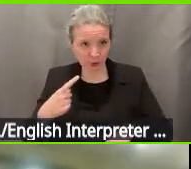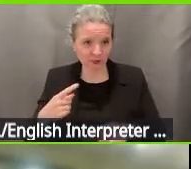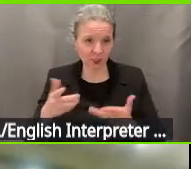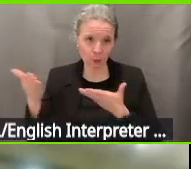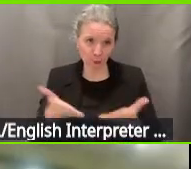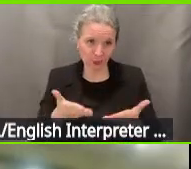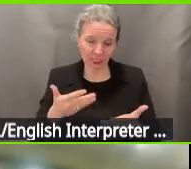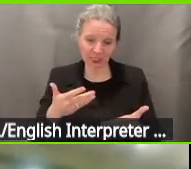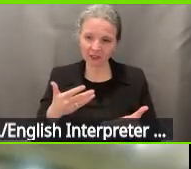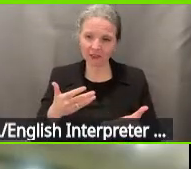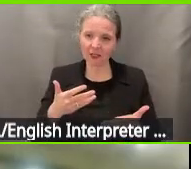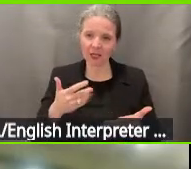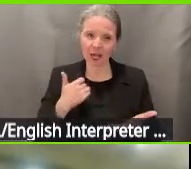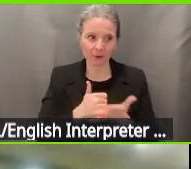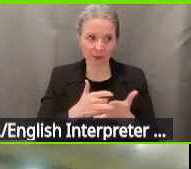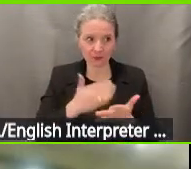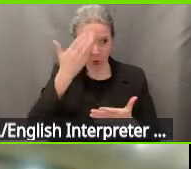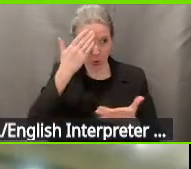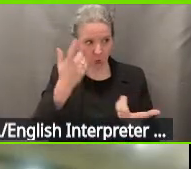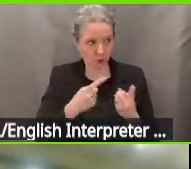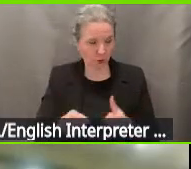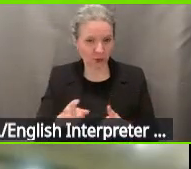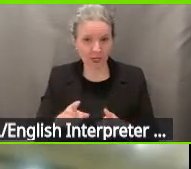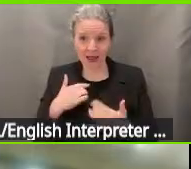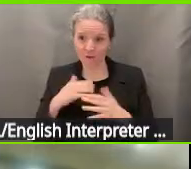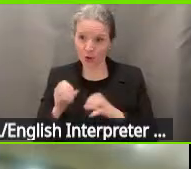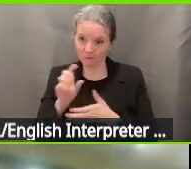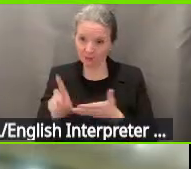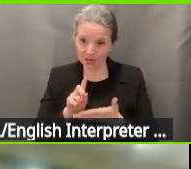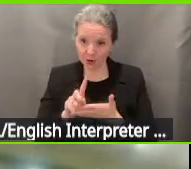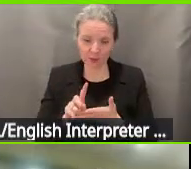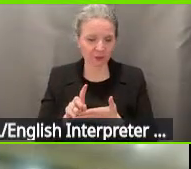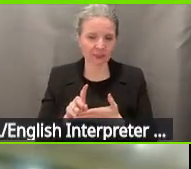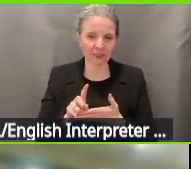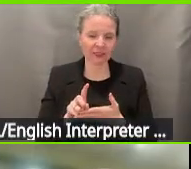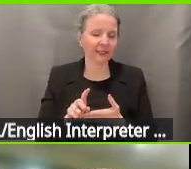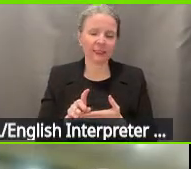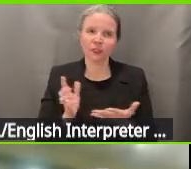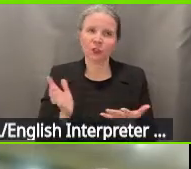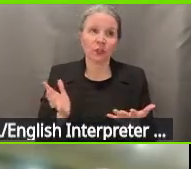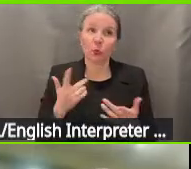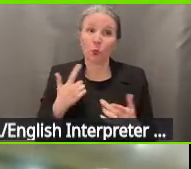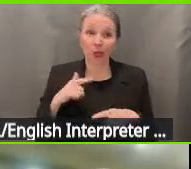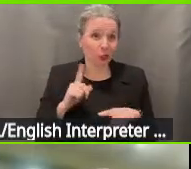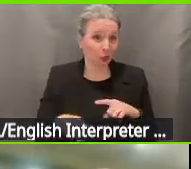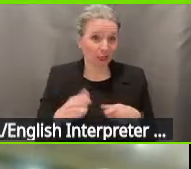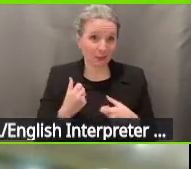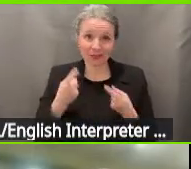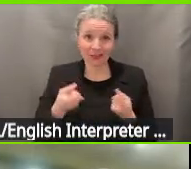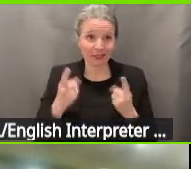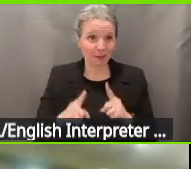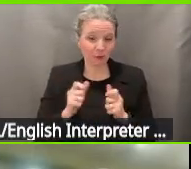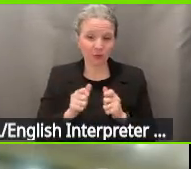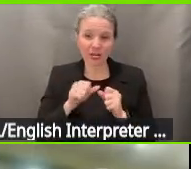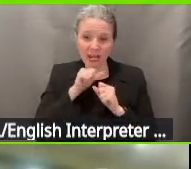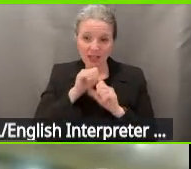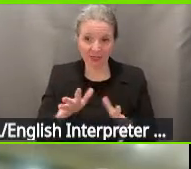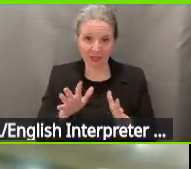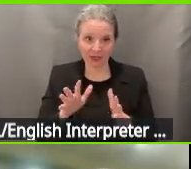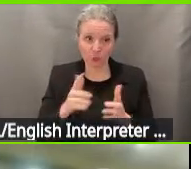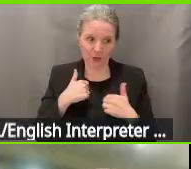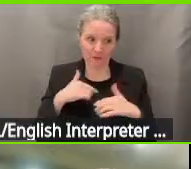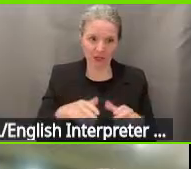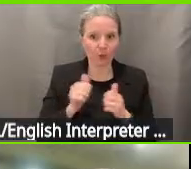us up to speed, having office hours. It's just, we couldn't have done really anything that we've